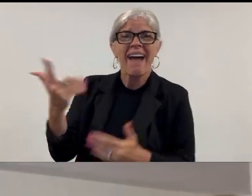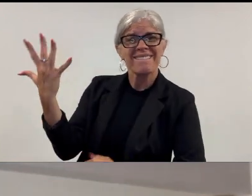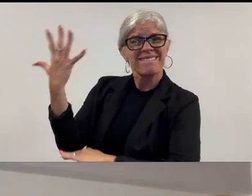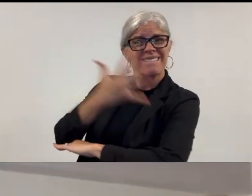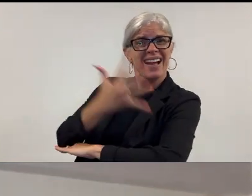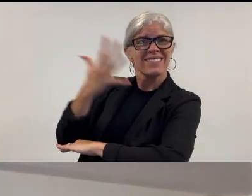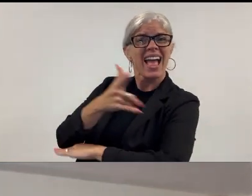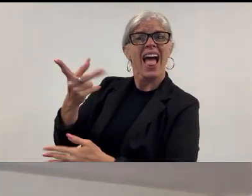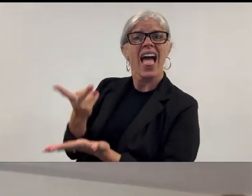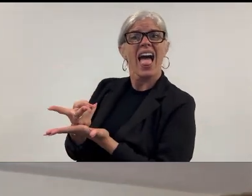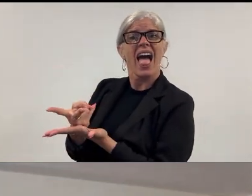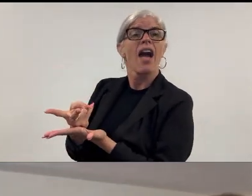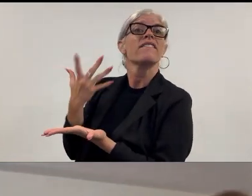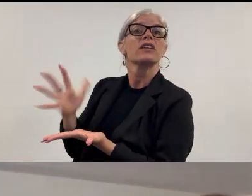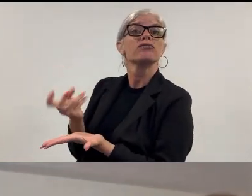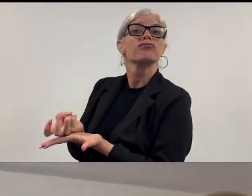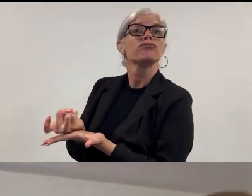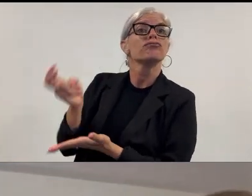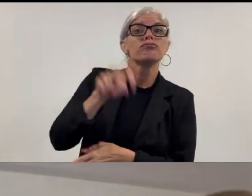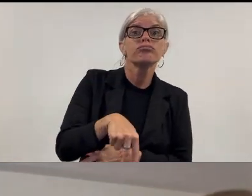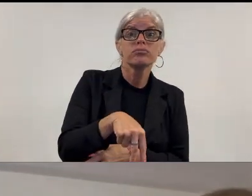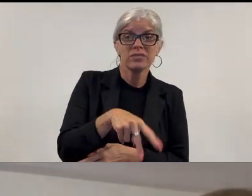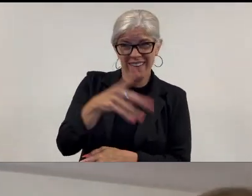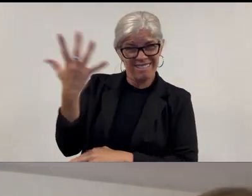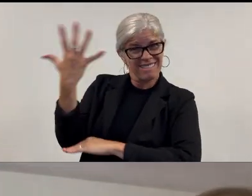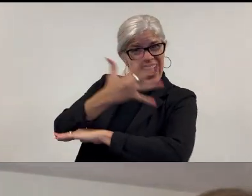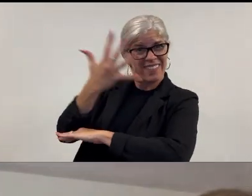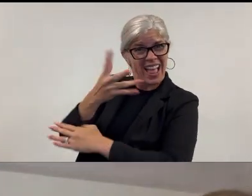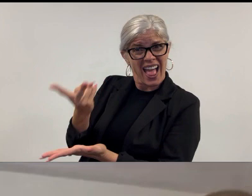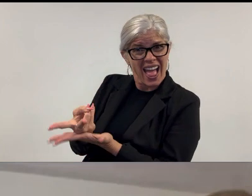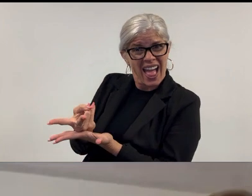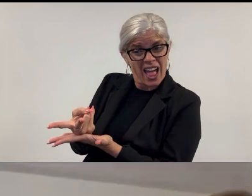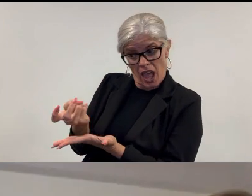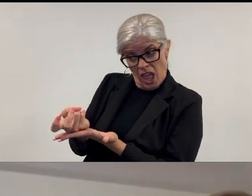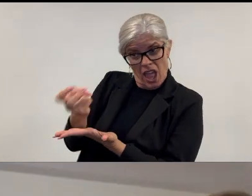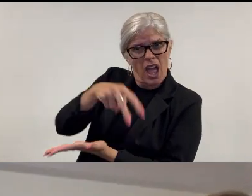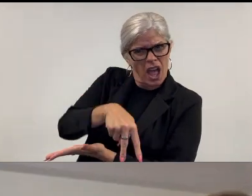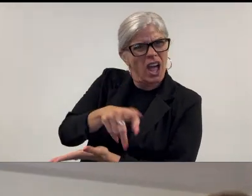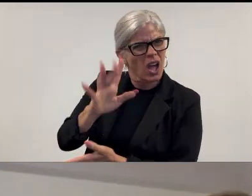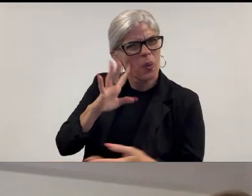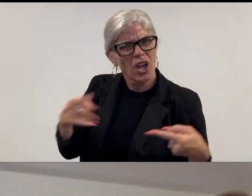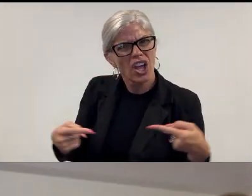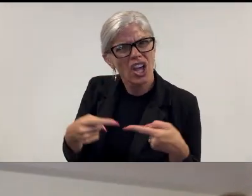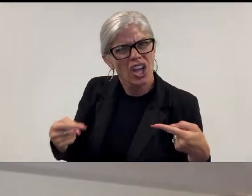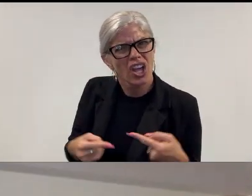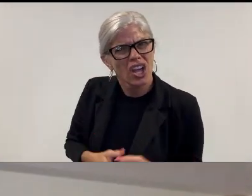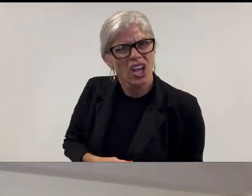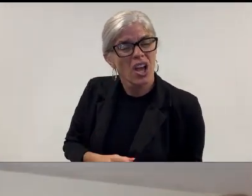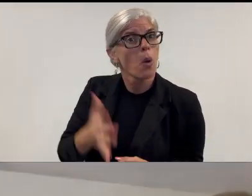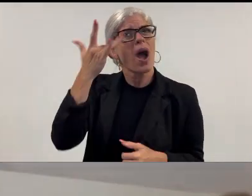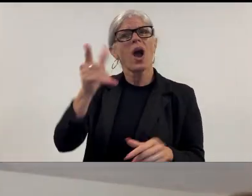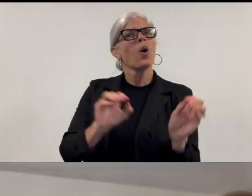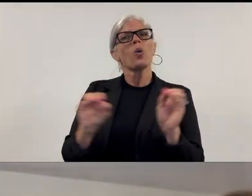getting up and going to to do something that requires physical effort,